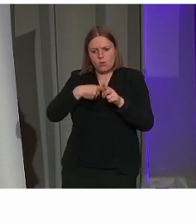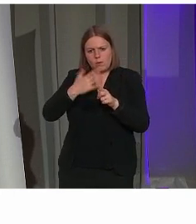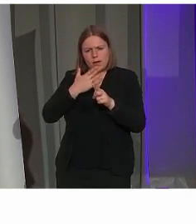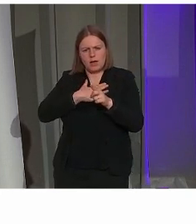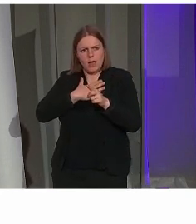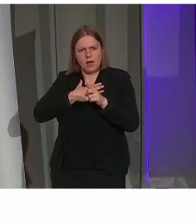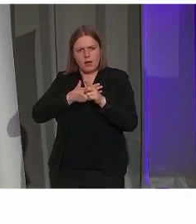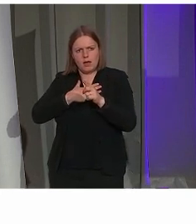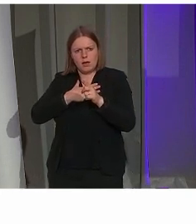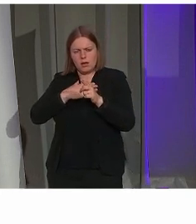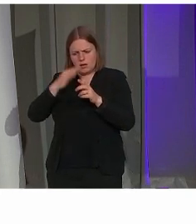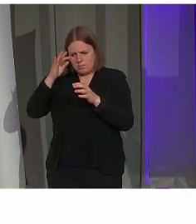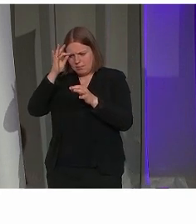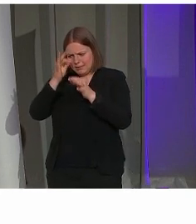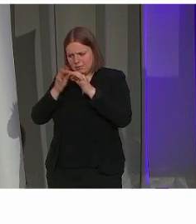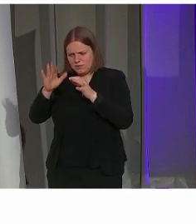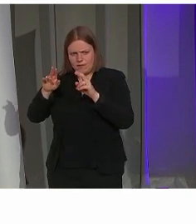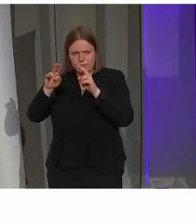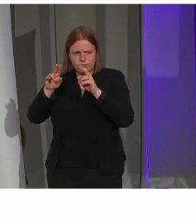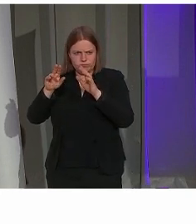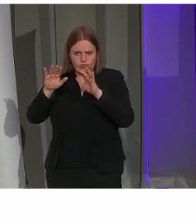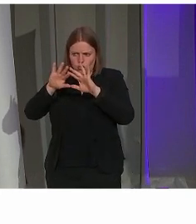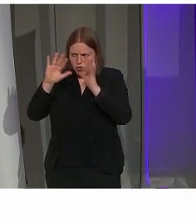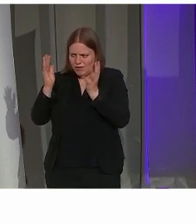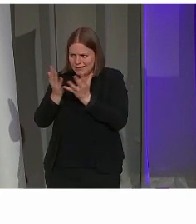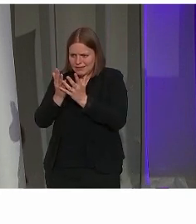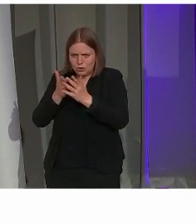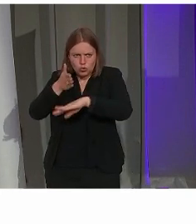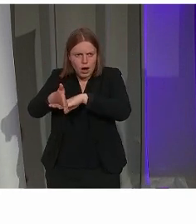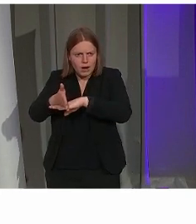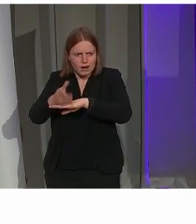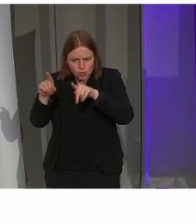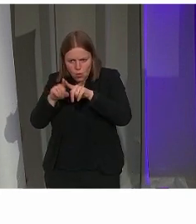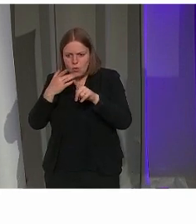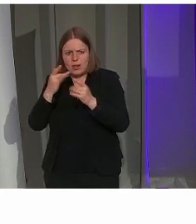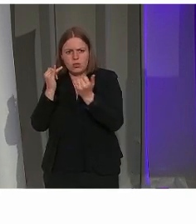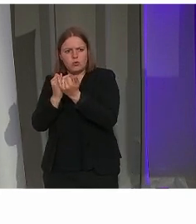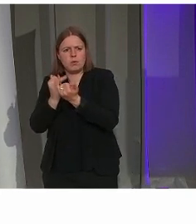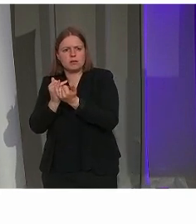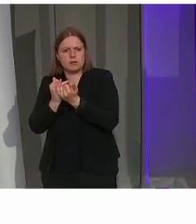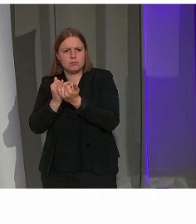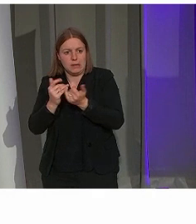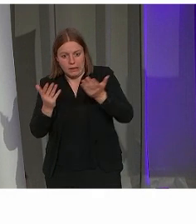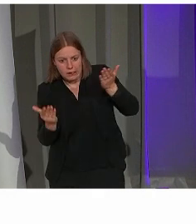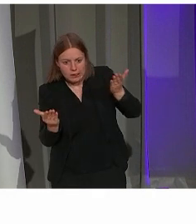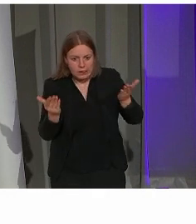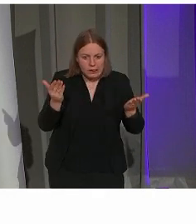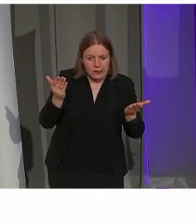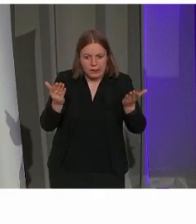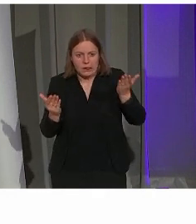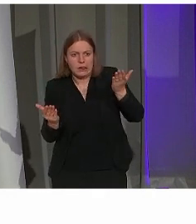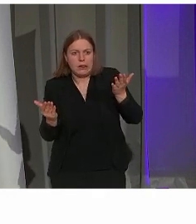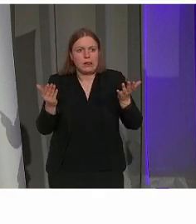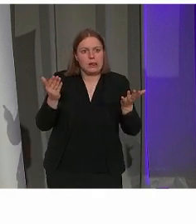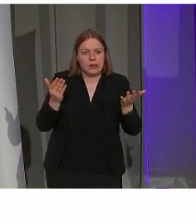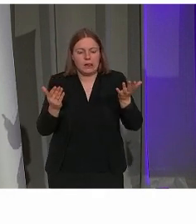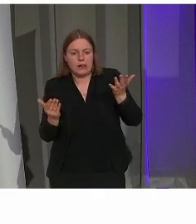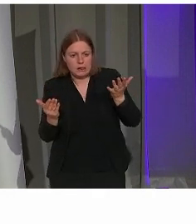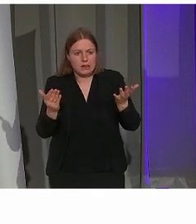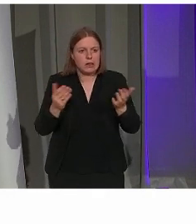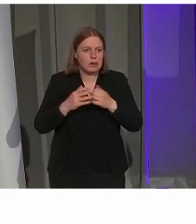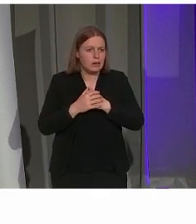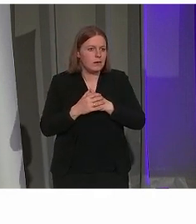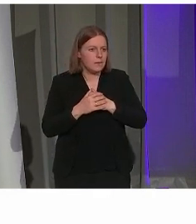the principles of universal accessibility, and demonstrated that we would not be embarrassing the office